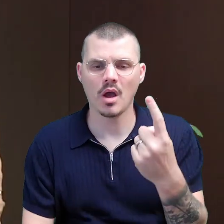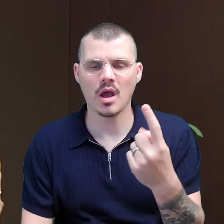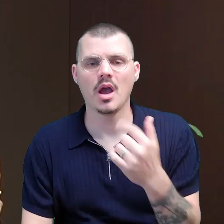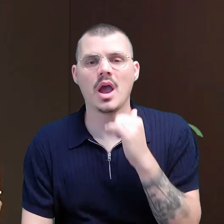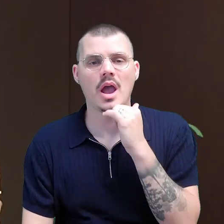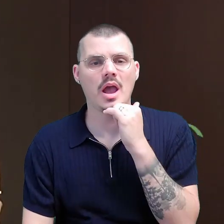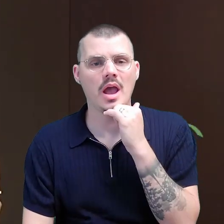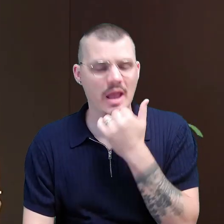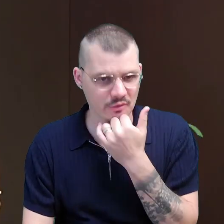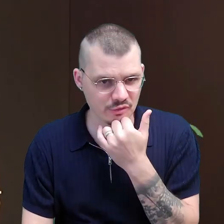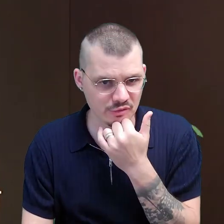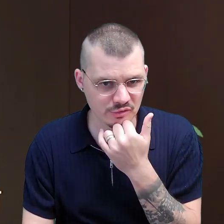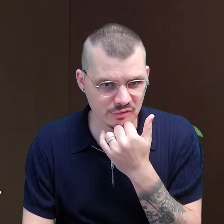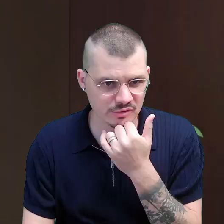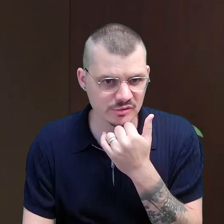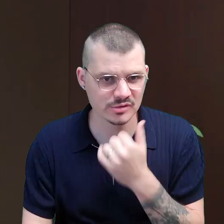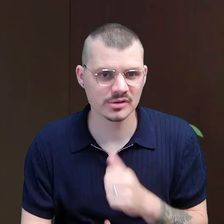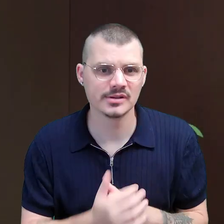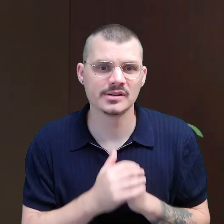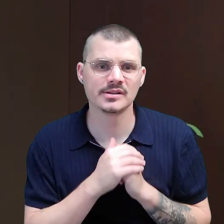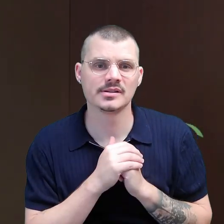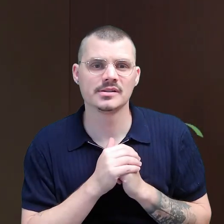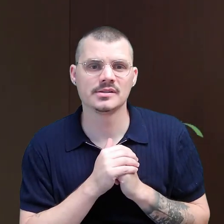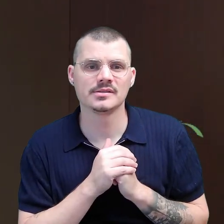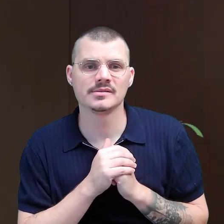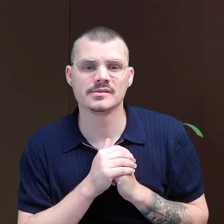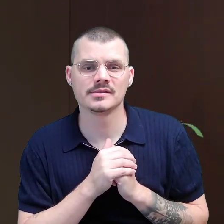one grave tactical error.